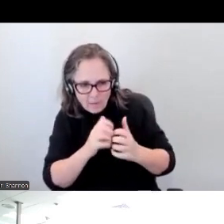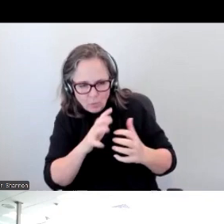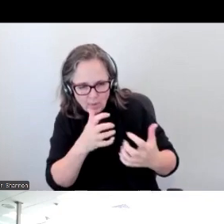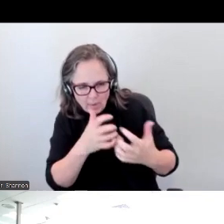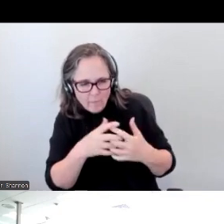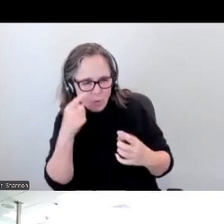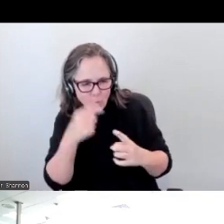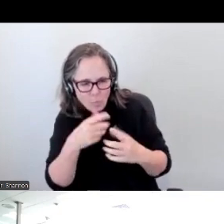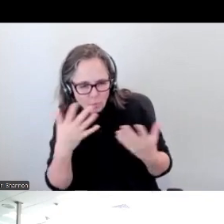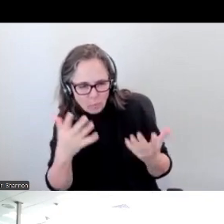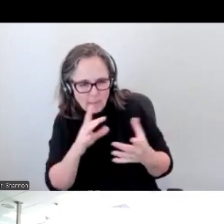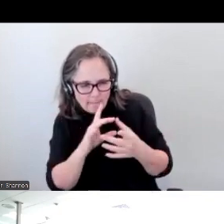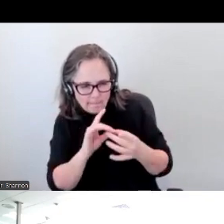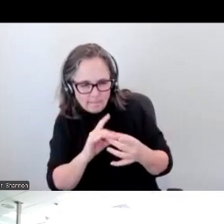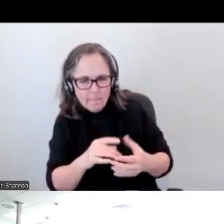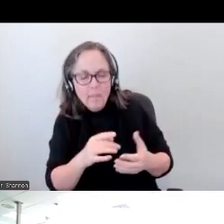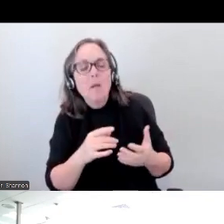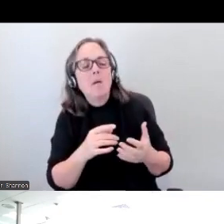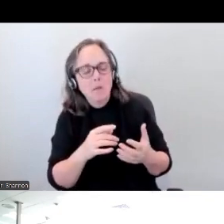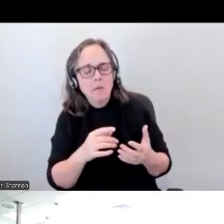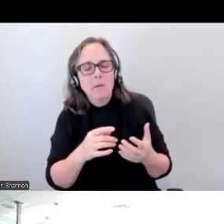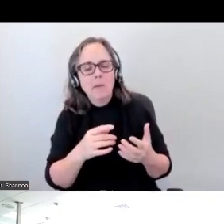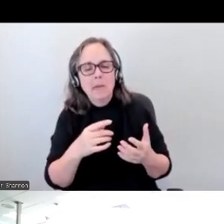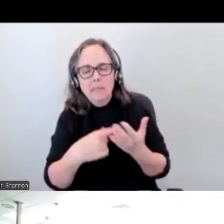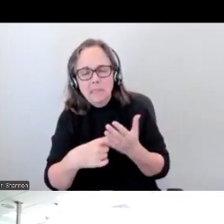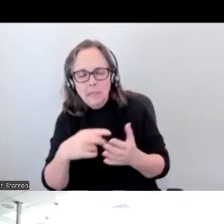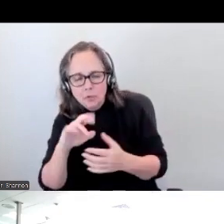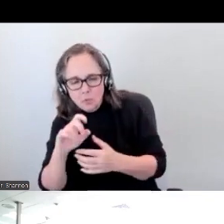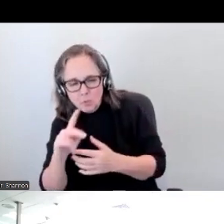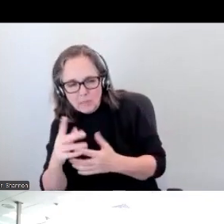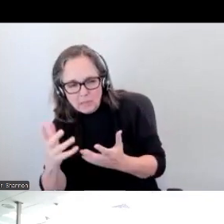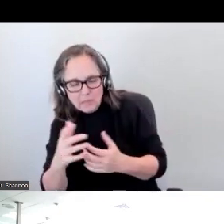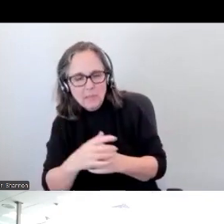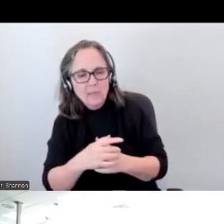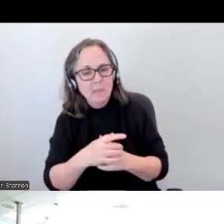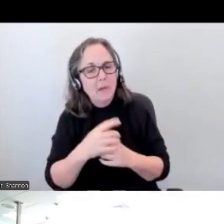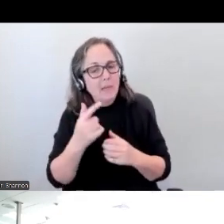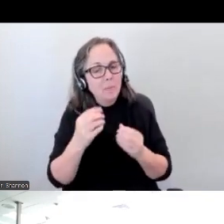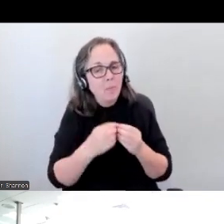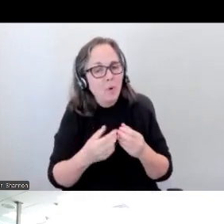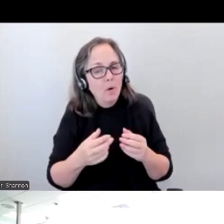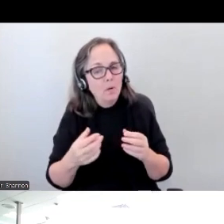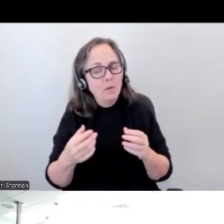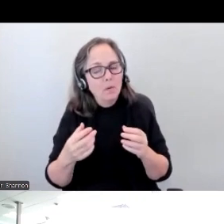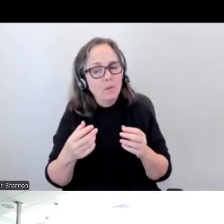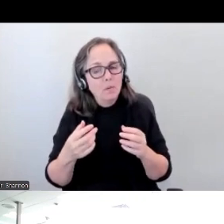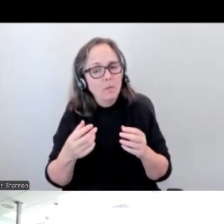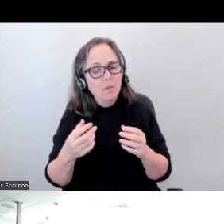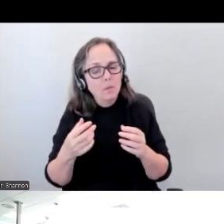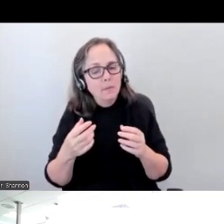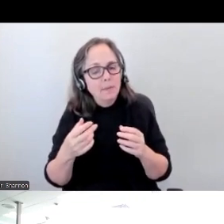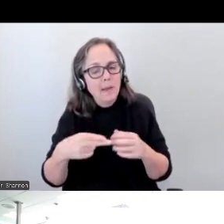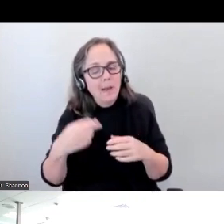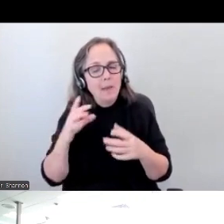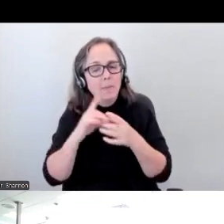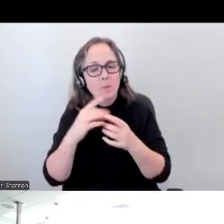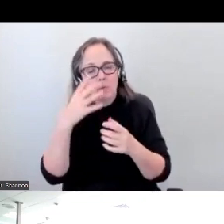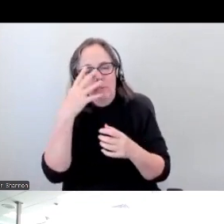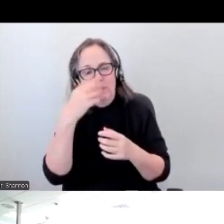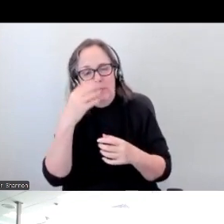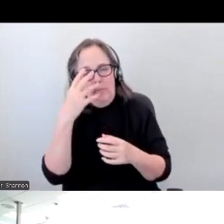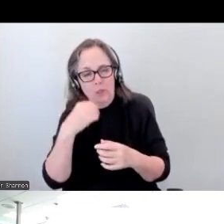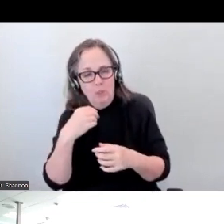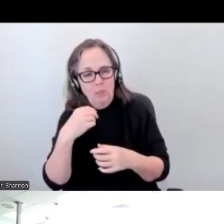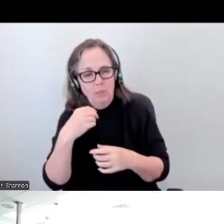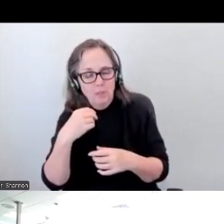goals, etc. And I go through the risks of the procedure, which are a little higher around sedation. And that might be a group of